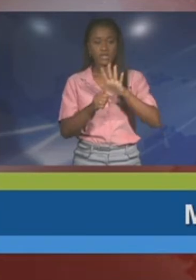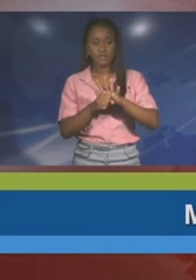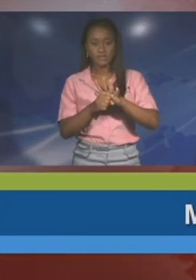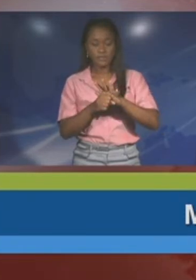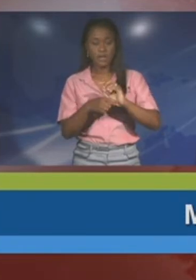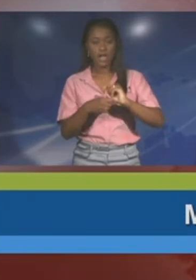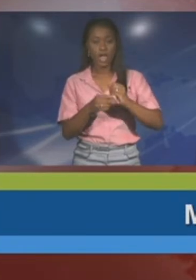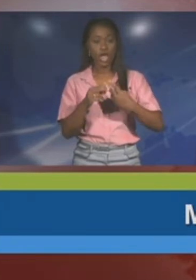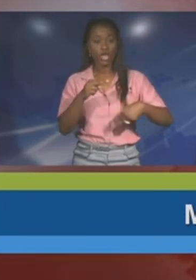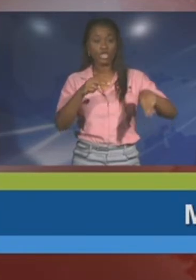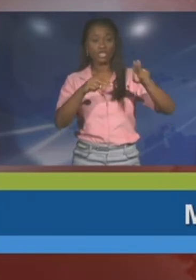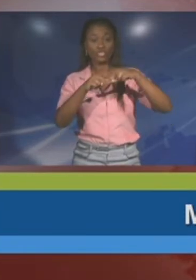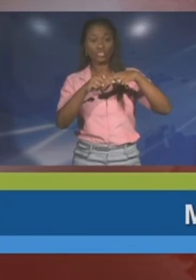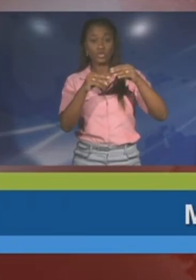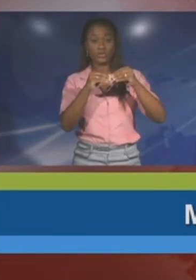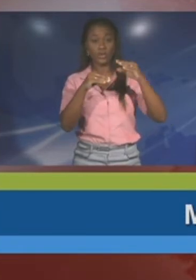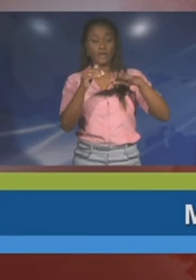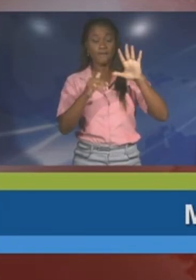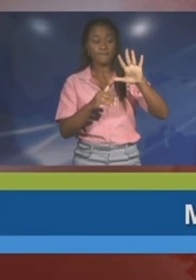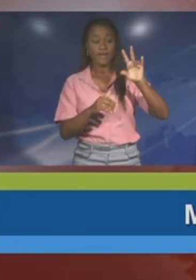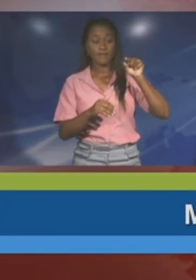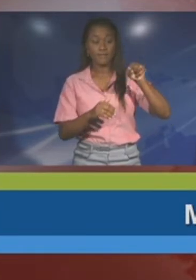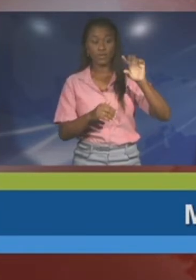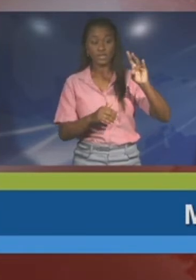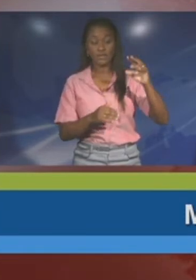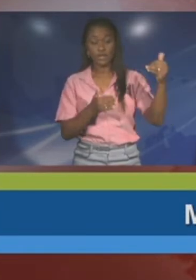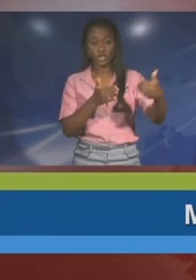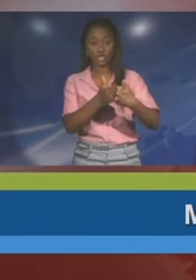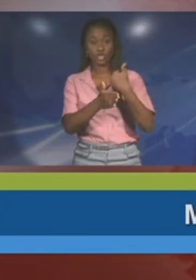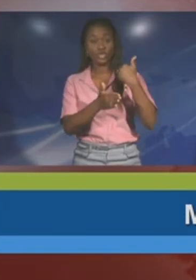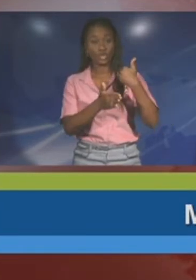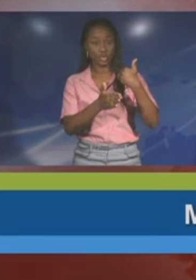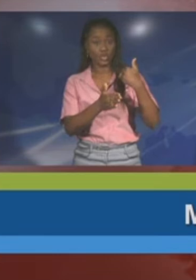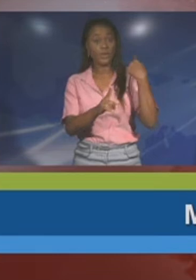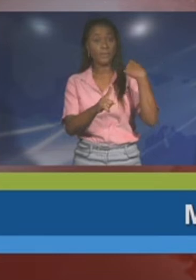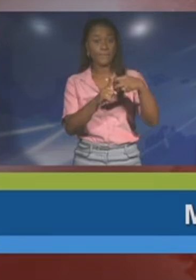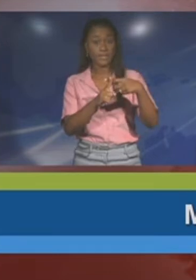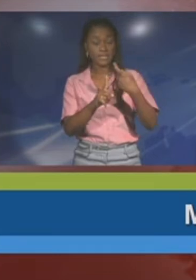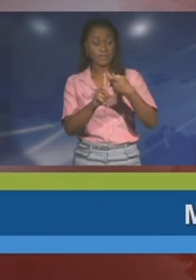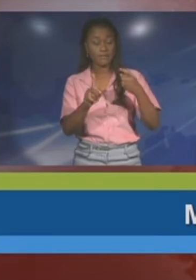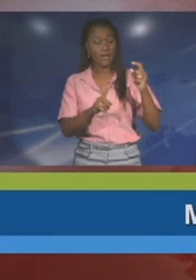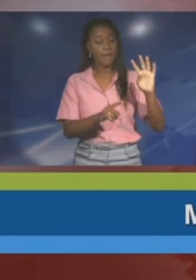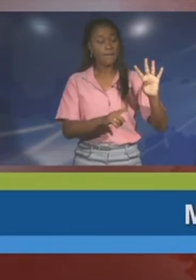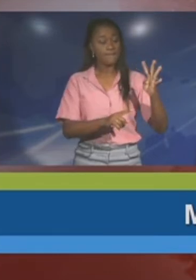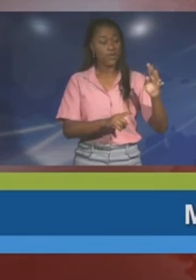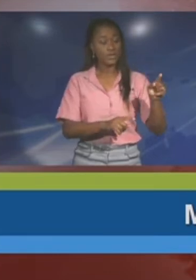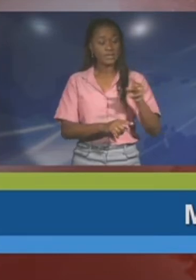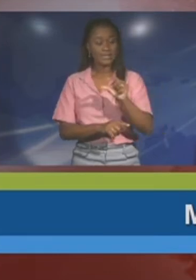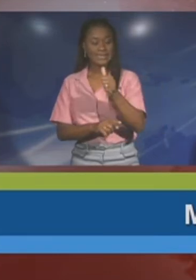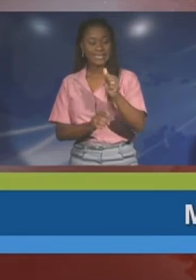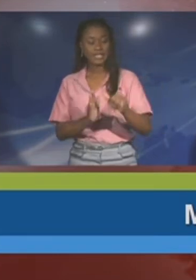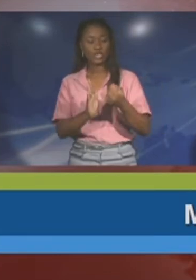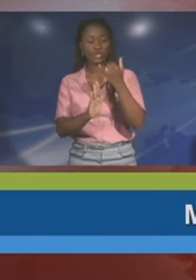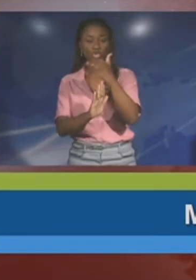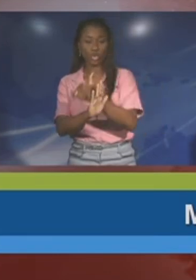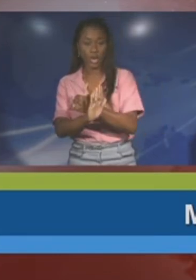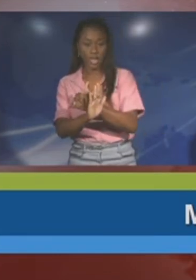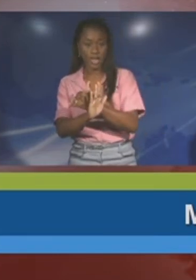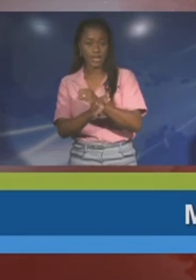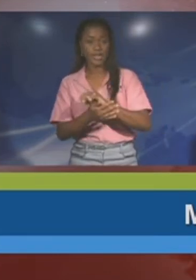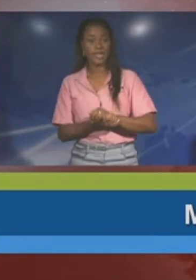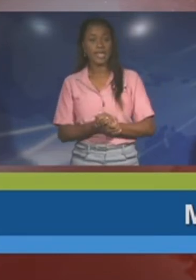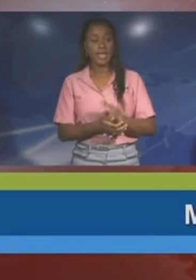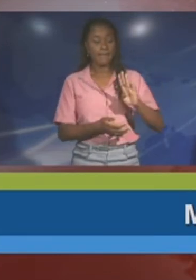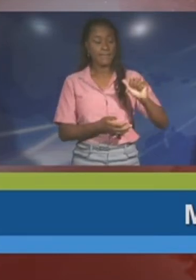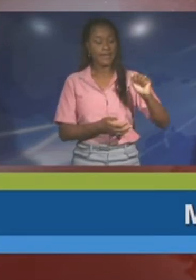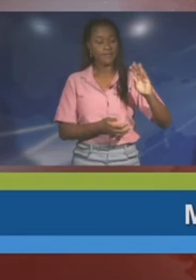consecutive week, over 5.7 million new cases reported during the week 4th to the 10th of July, and subvariants like